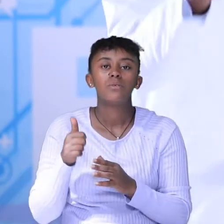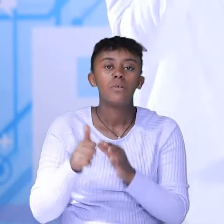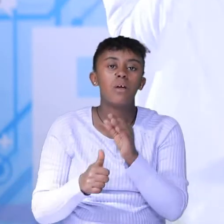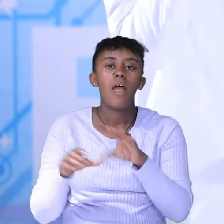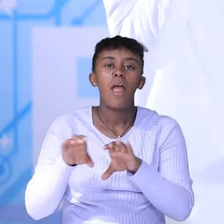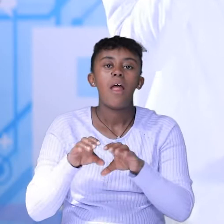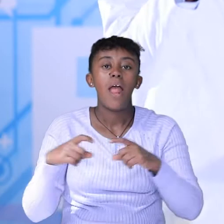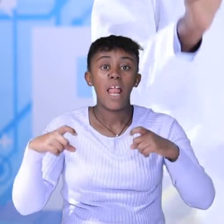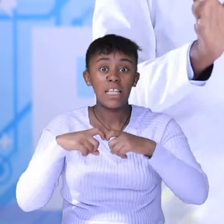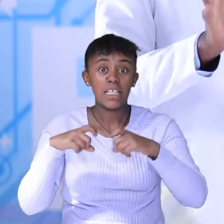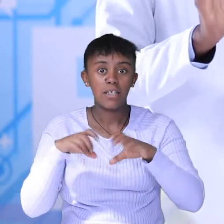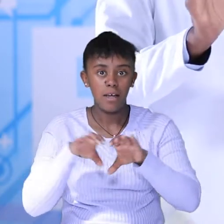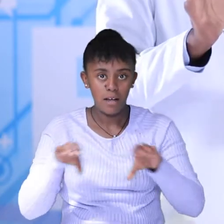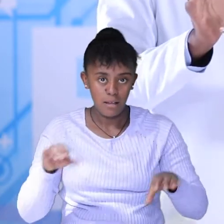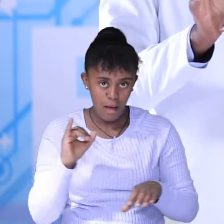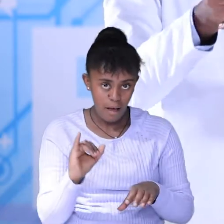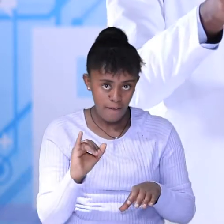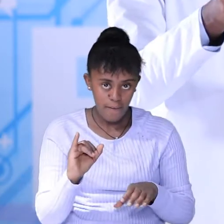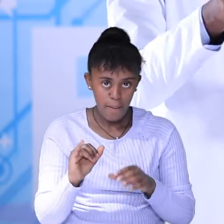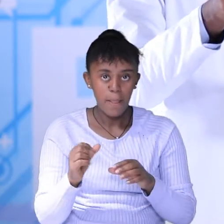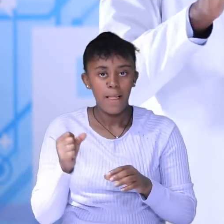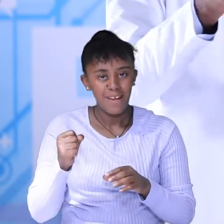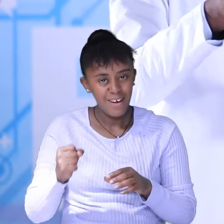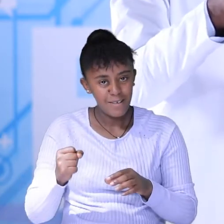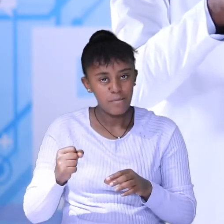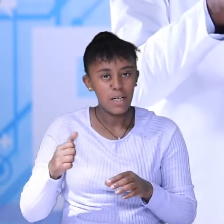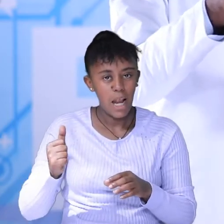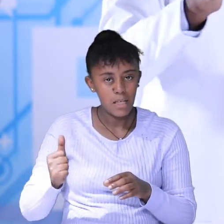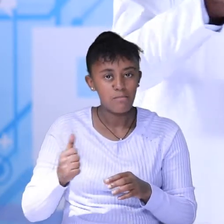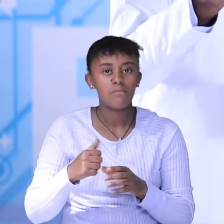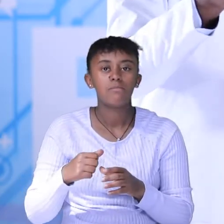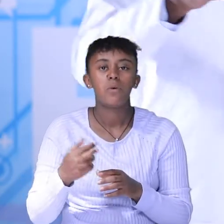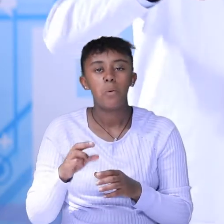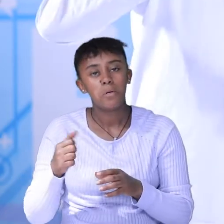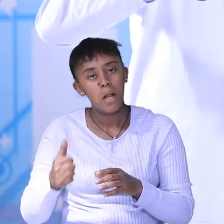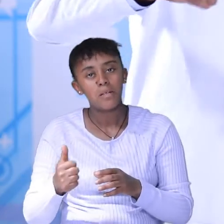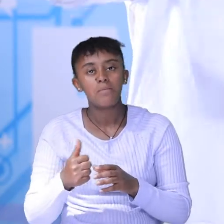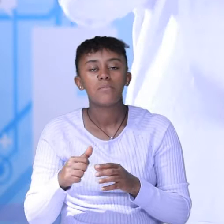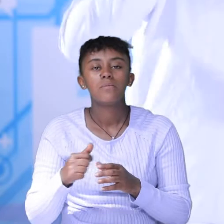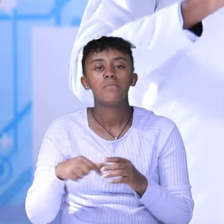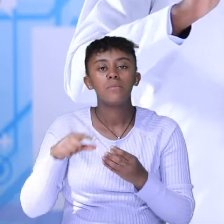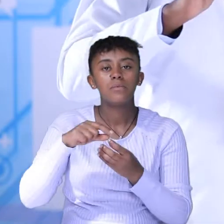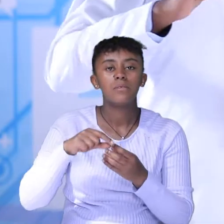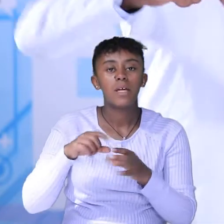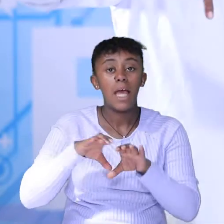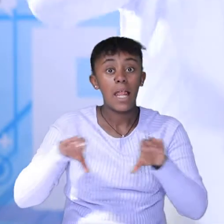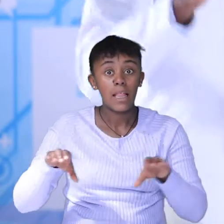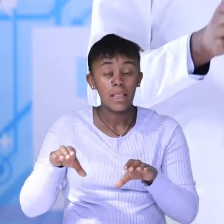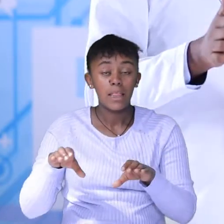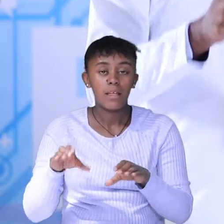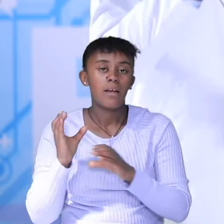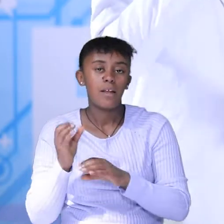of the electric current and try to grasp or catch the current carrying conductor.